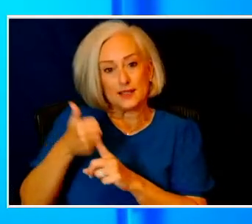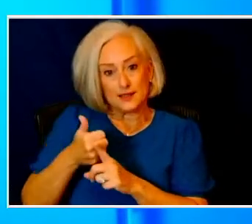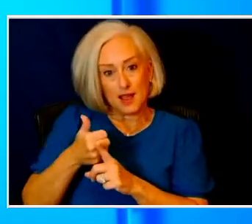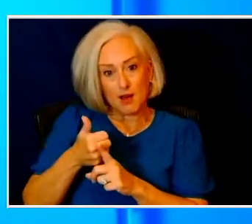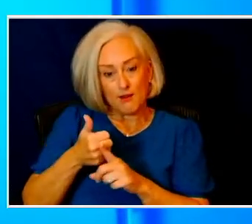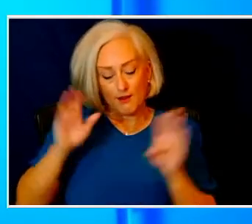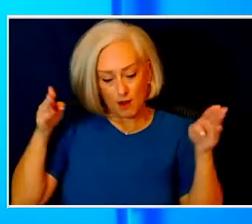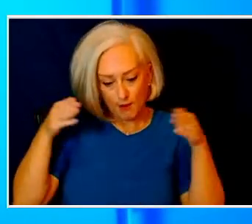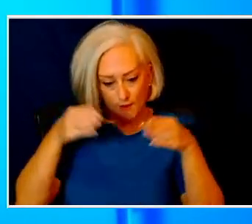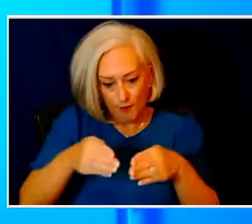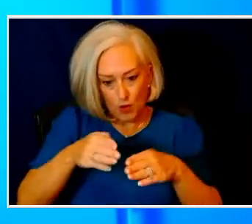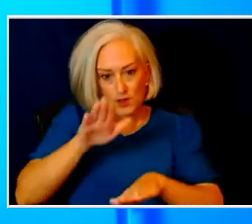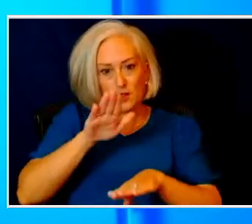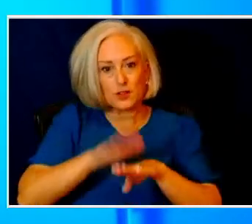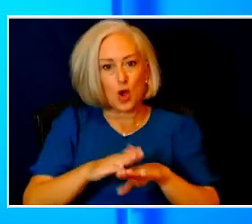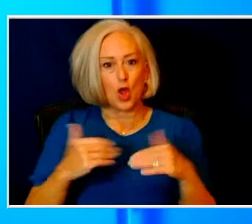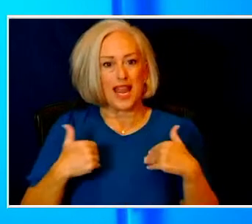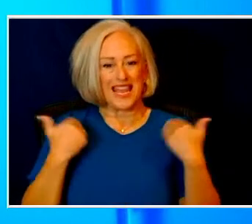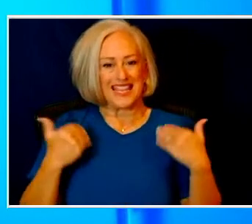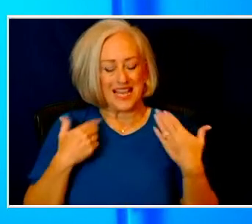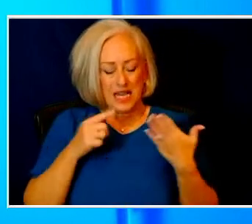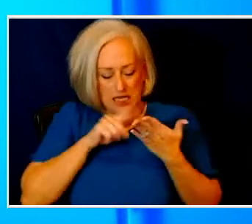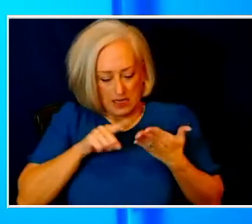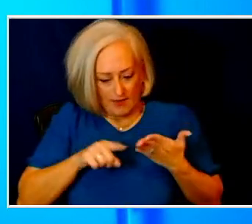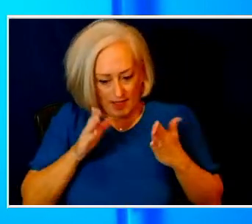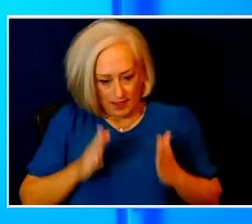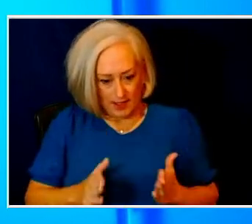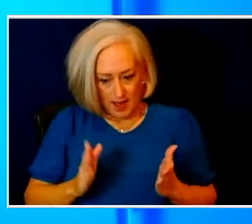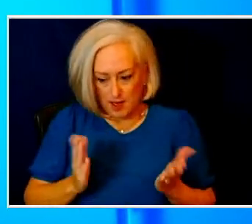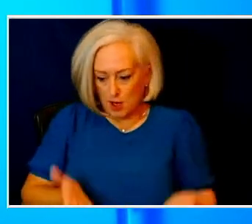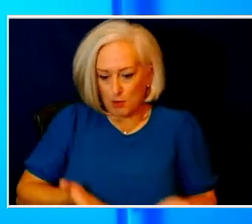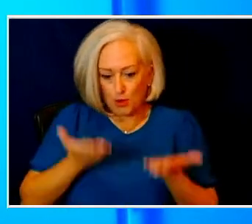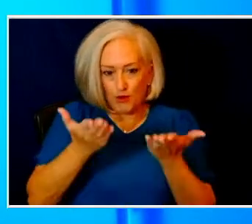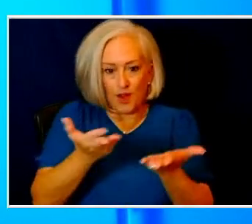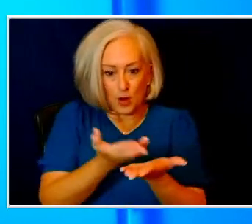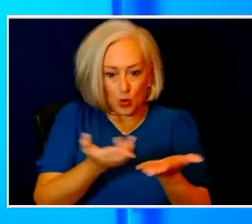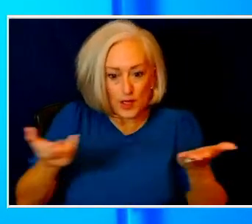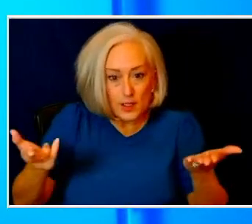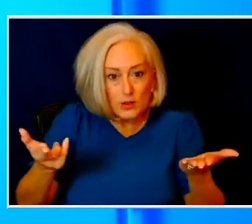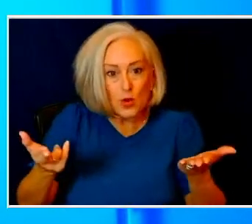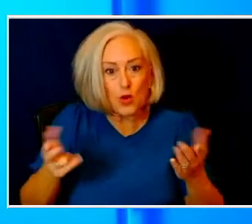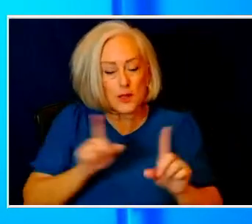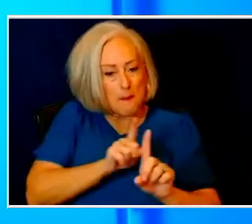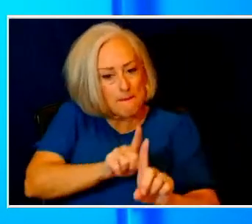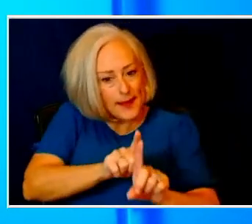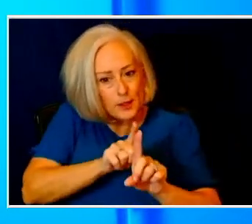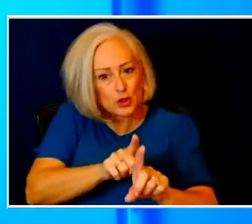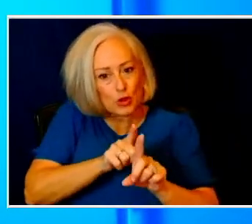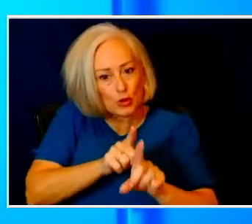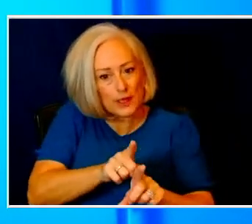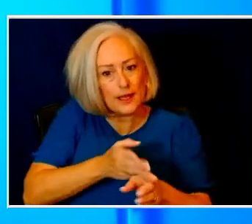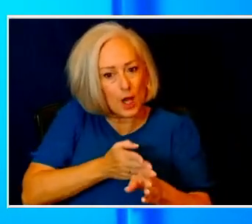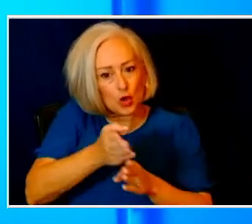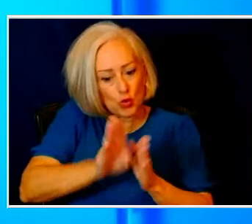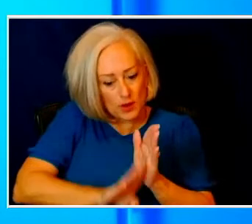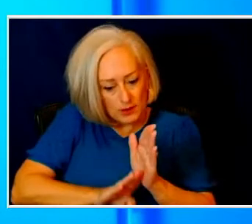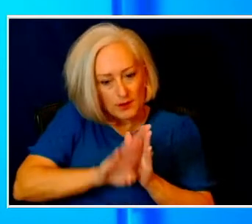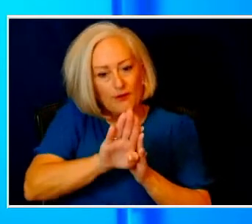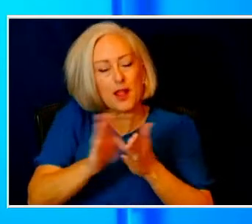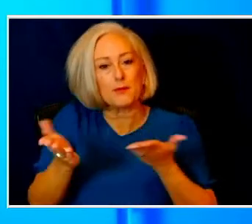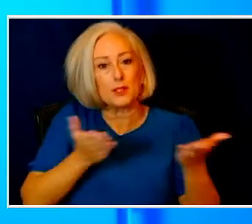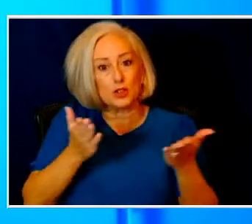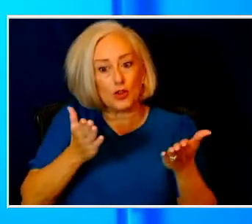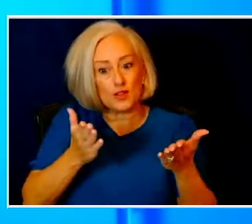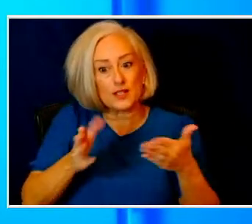young investigators and providing them resources, mentoring, and career development services, in addition